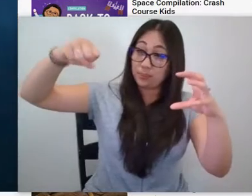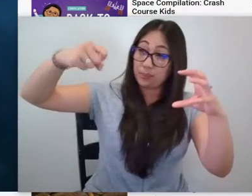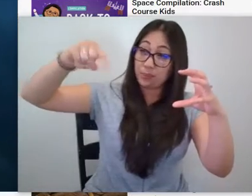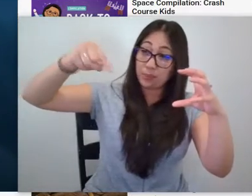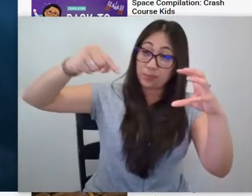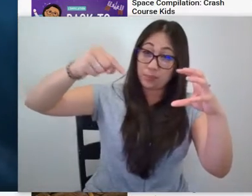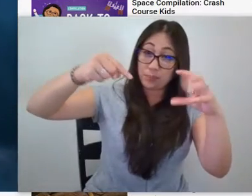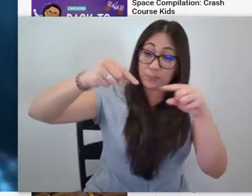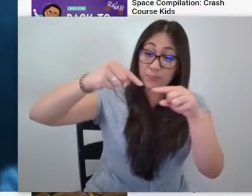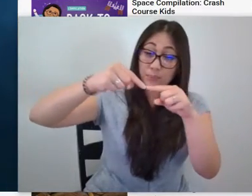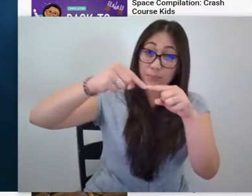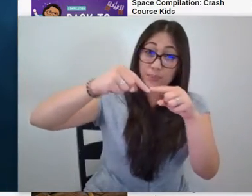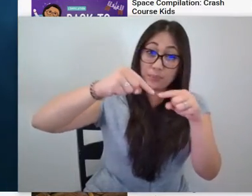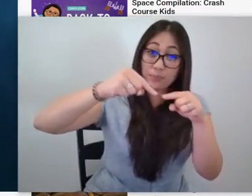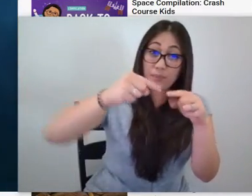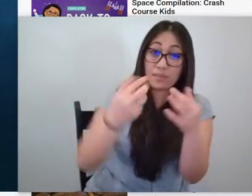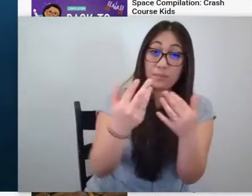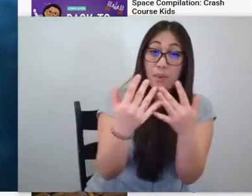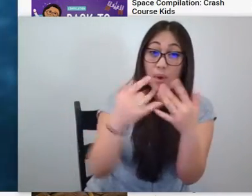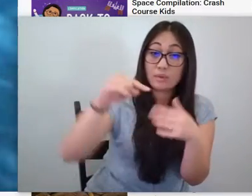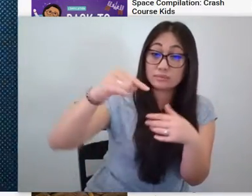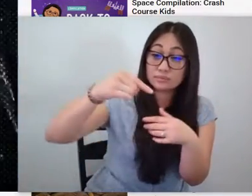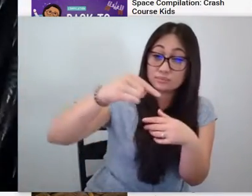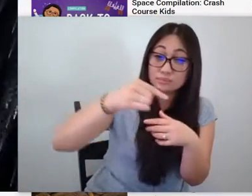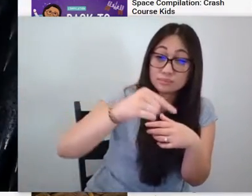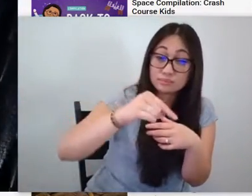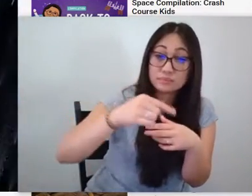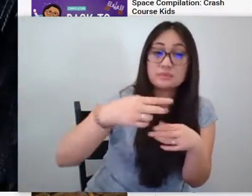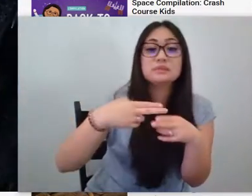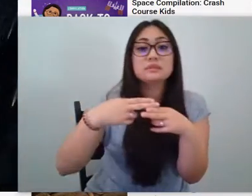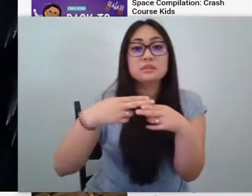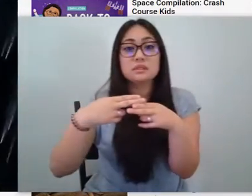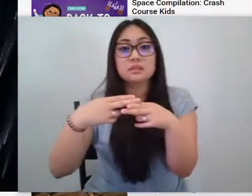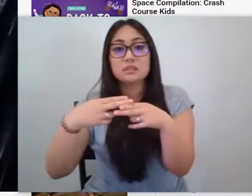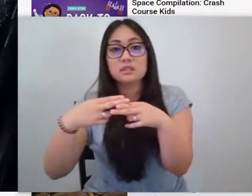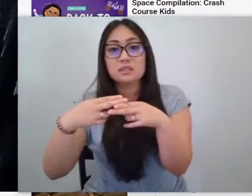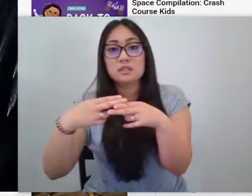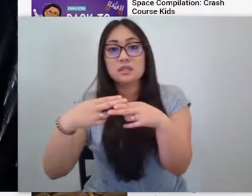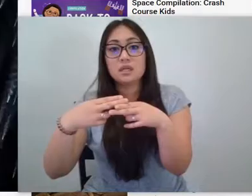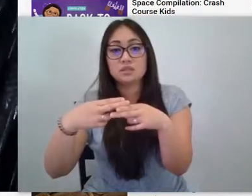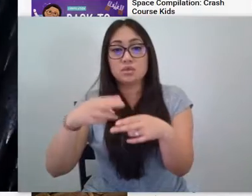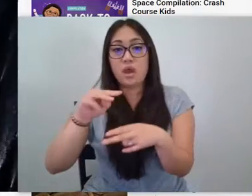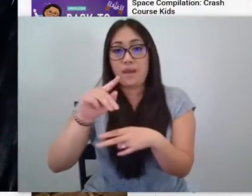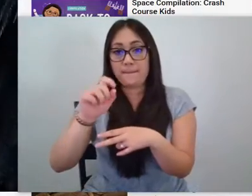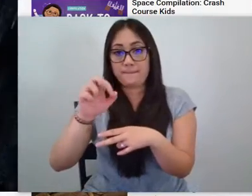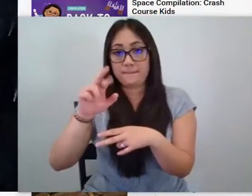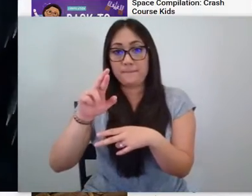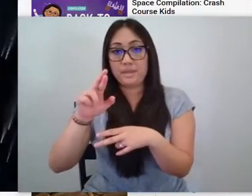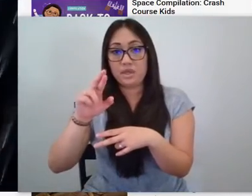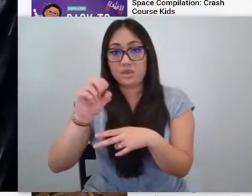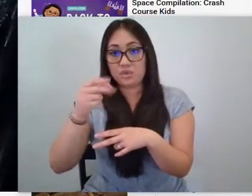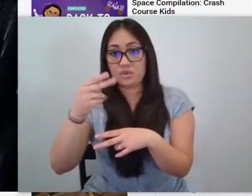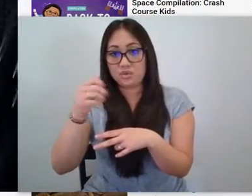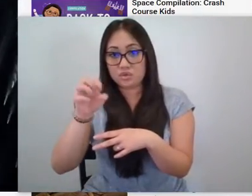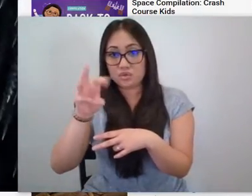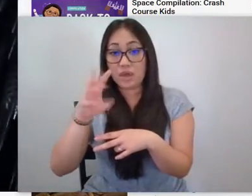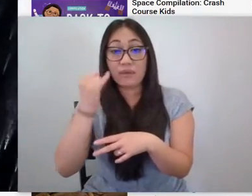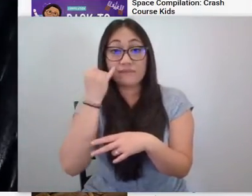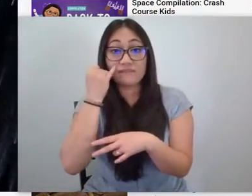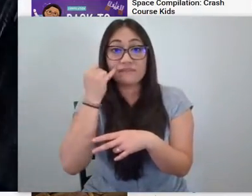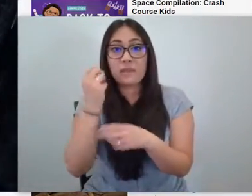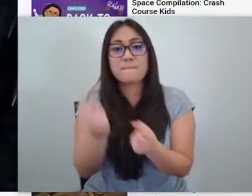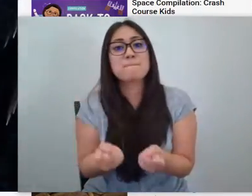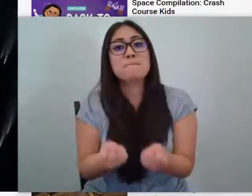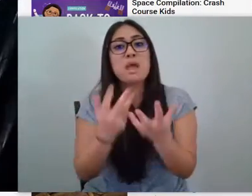more than one of these meteors burn up, then you can see a meteor shower. A meteor shower looks like thousands of